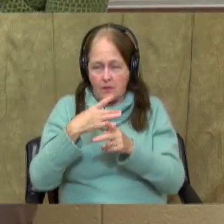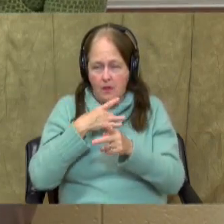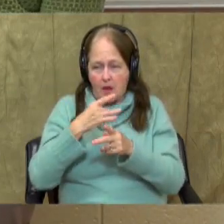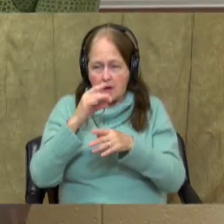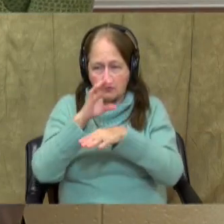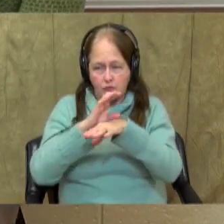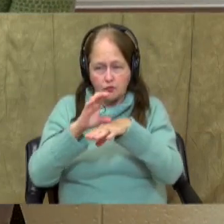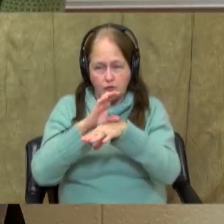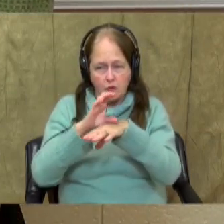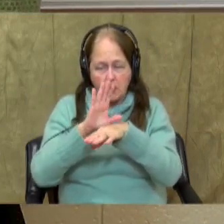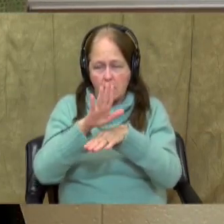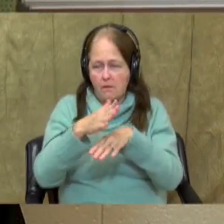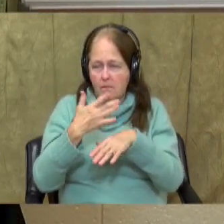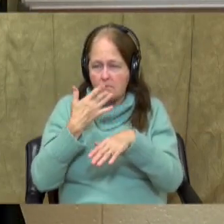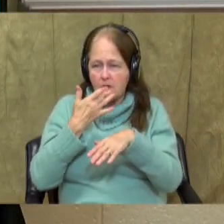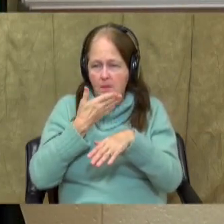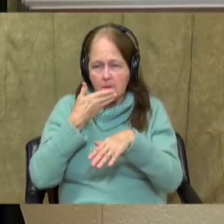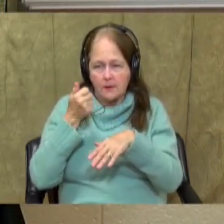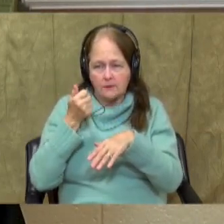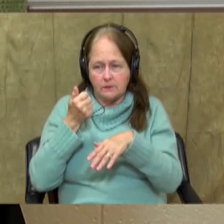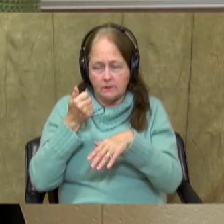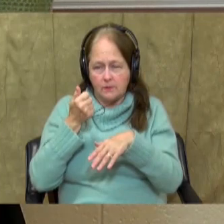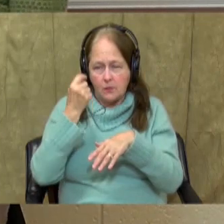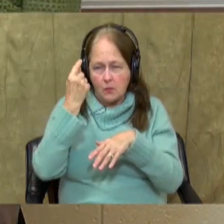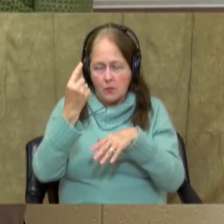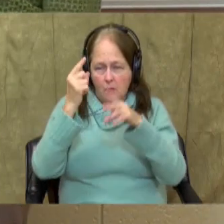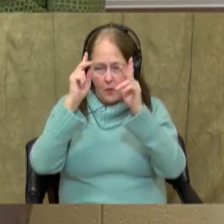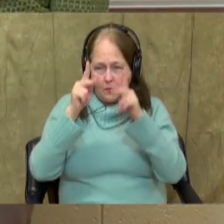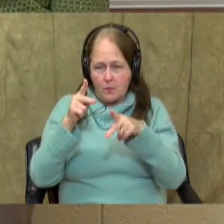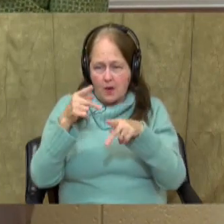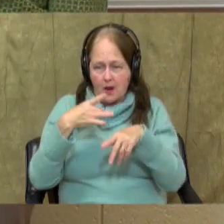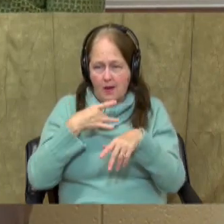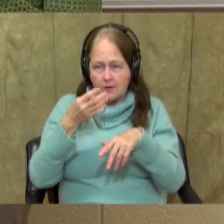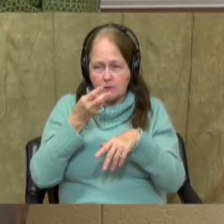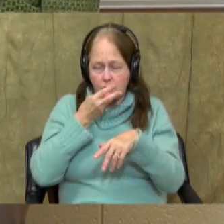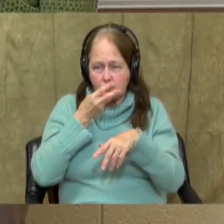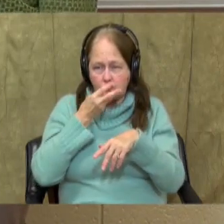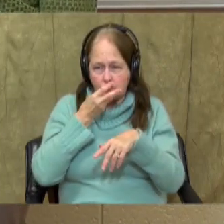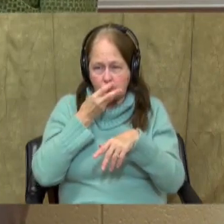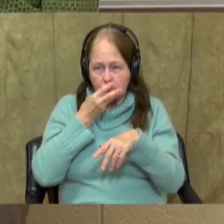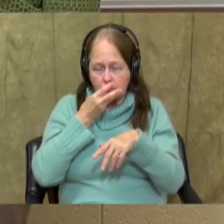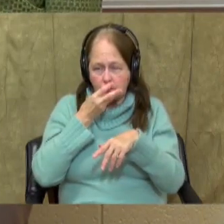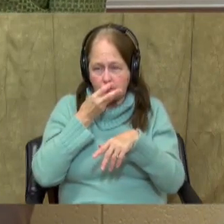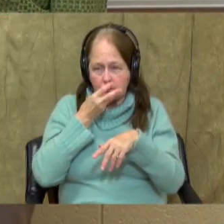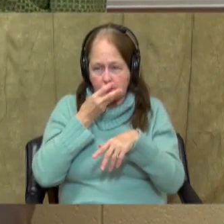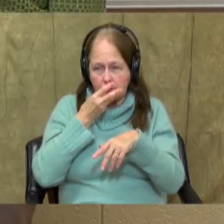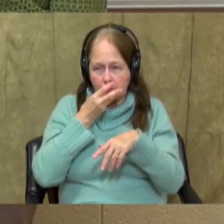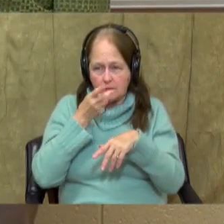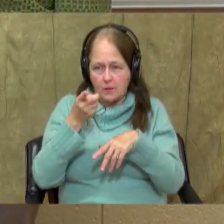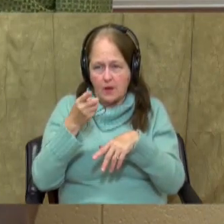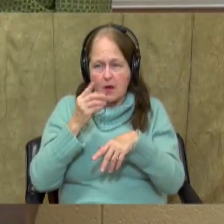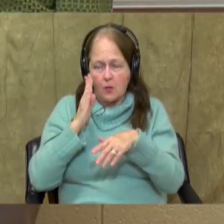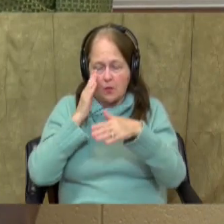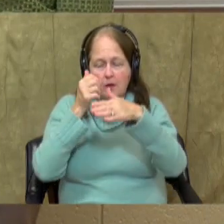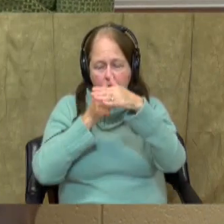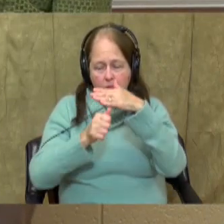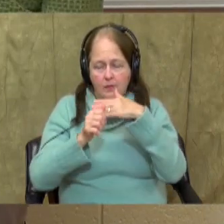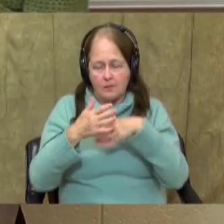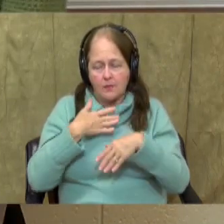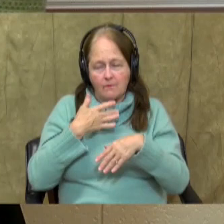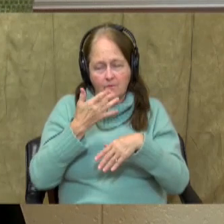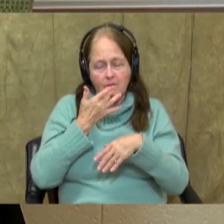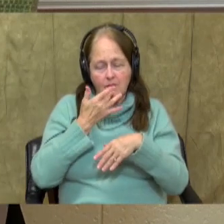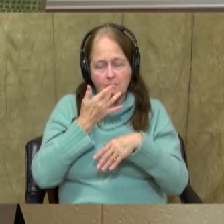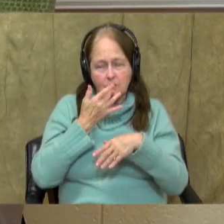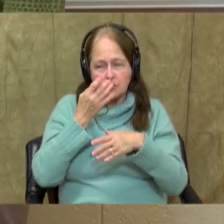chocolate ice cream the best. 1 person liked strawberry the best. If I would have included myself, I would have been under the strawberry, so that would